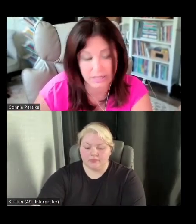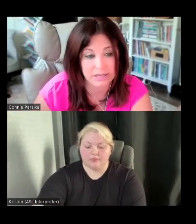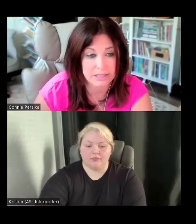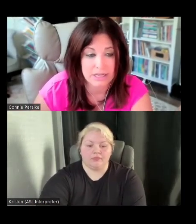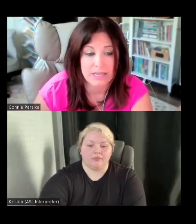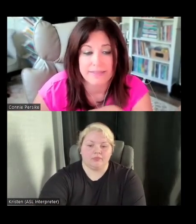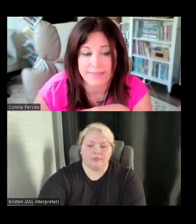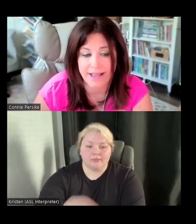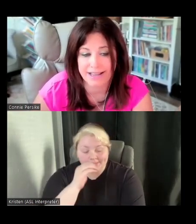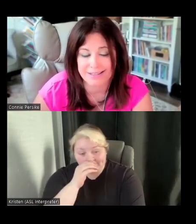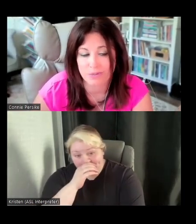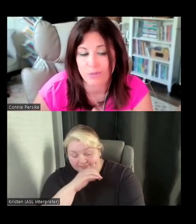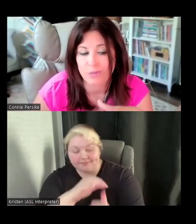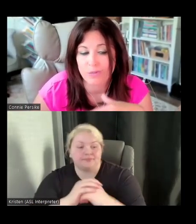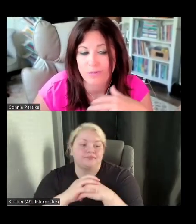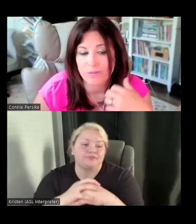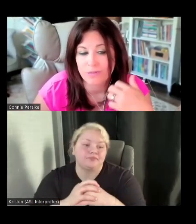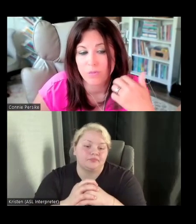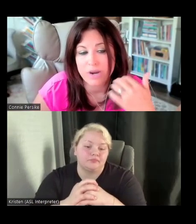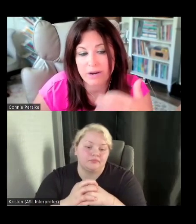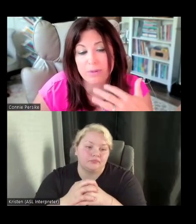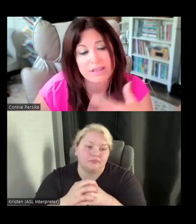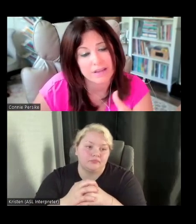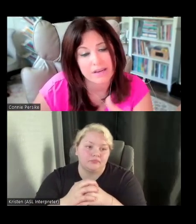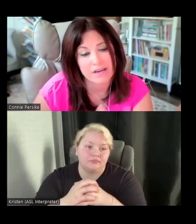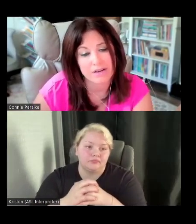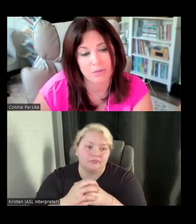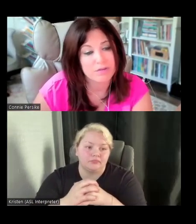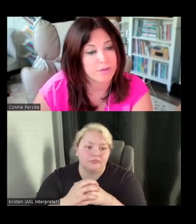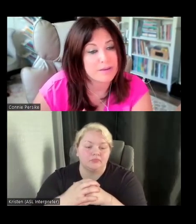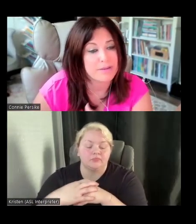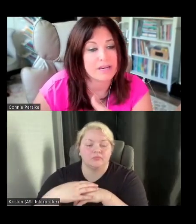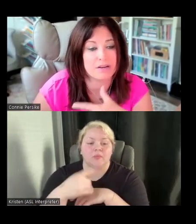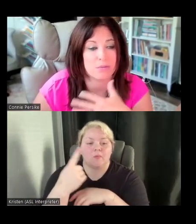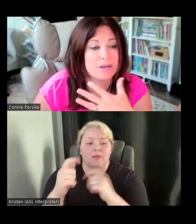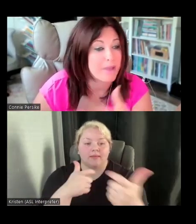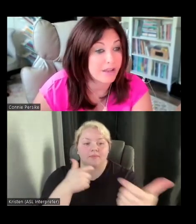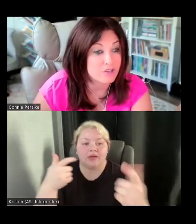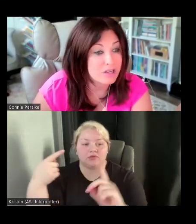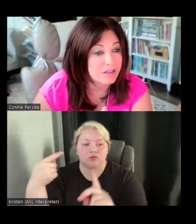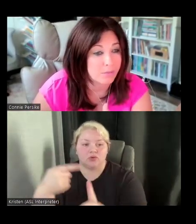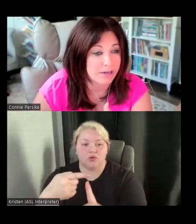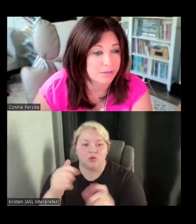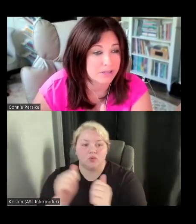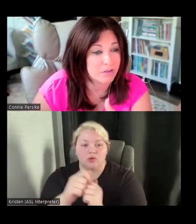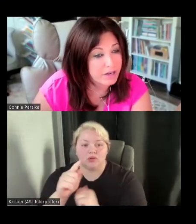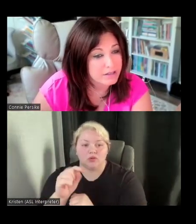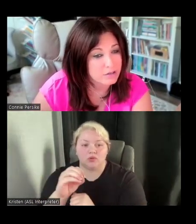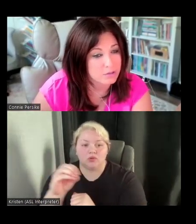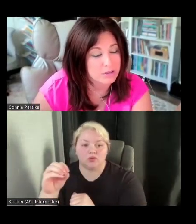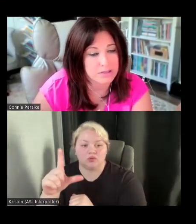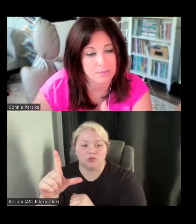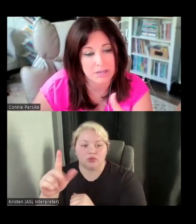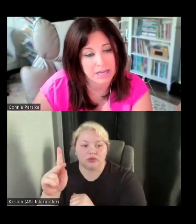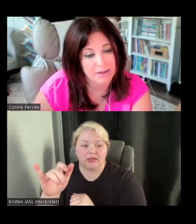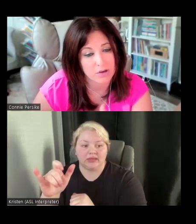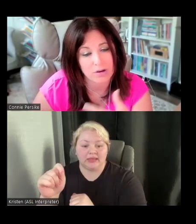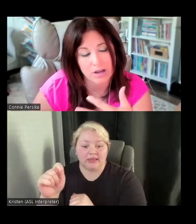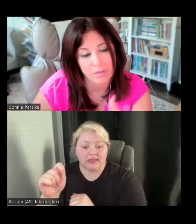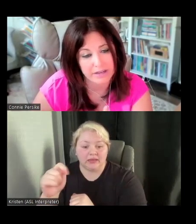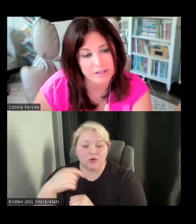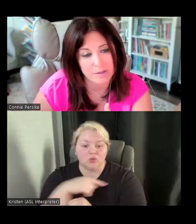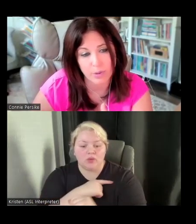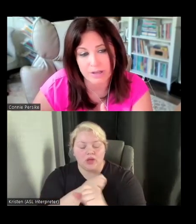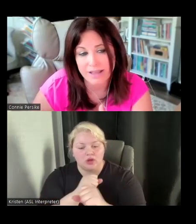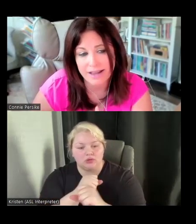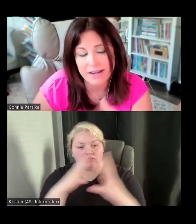me is that we are rethinking, reframing, and reimagining the way we look at students' behavior and